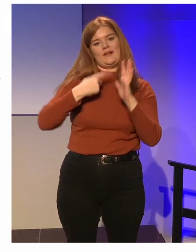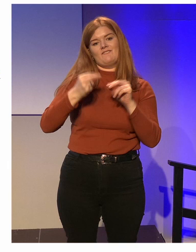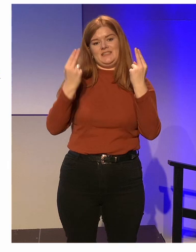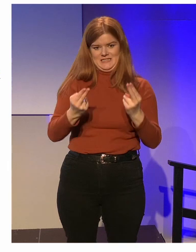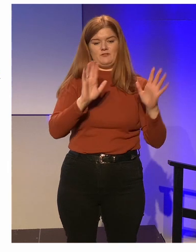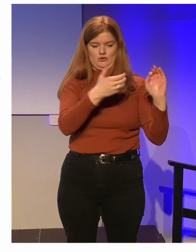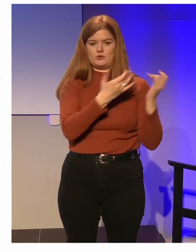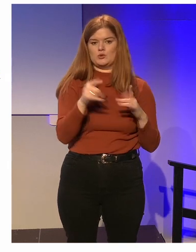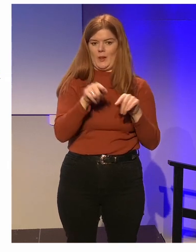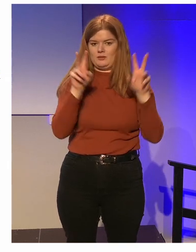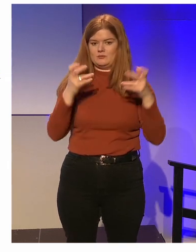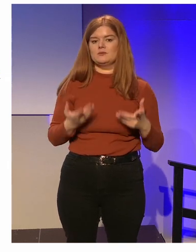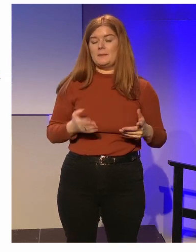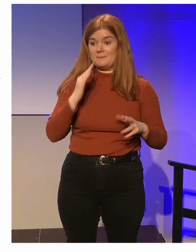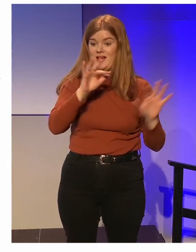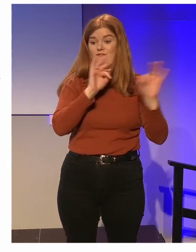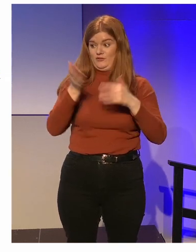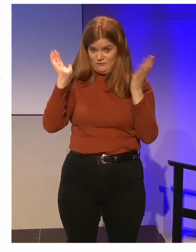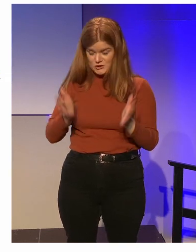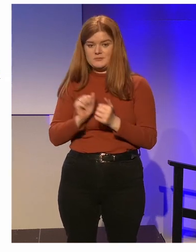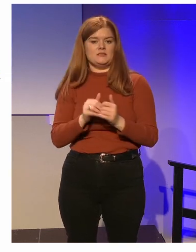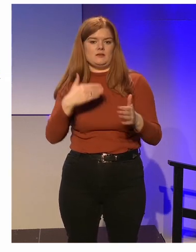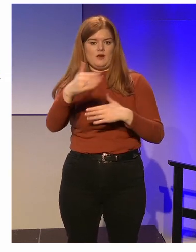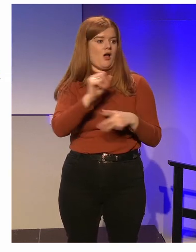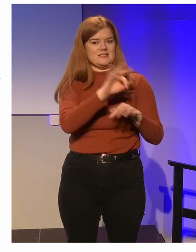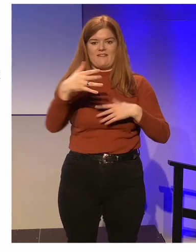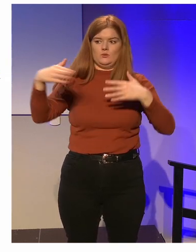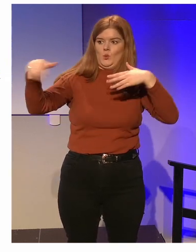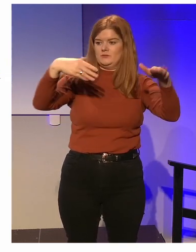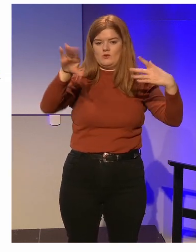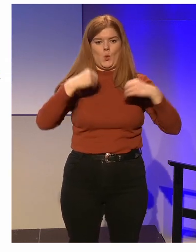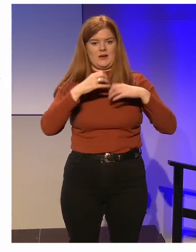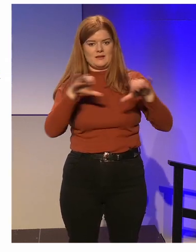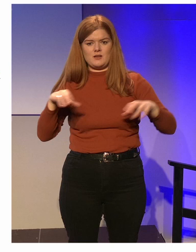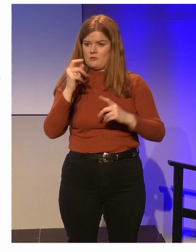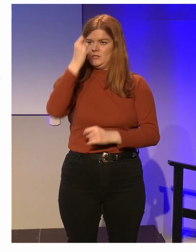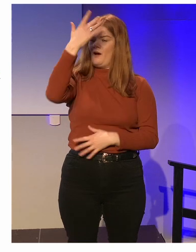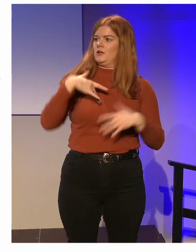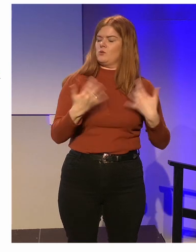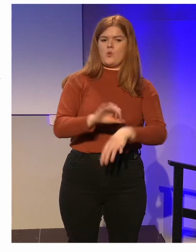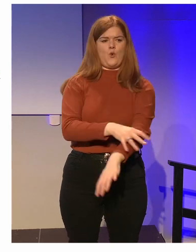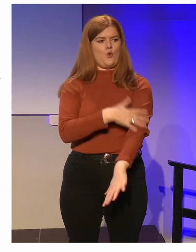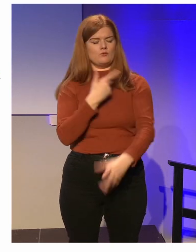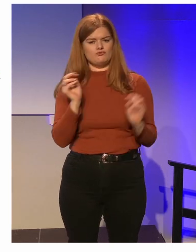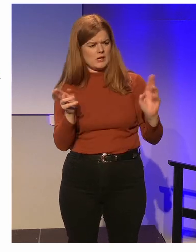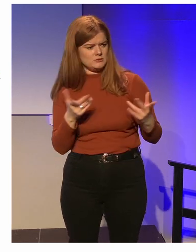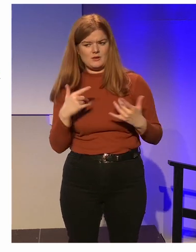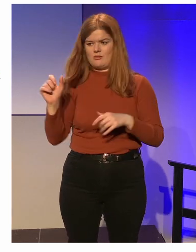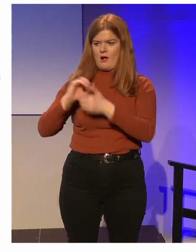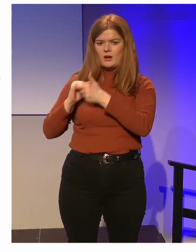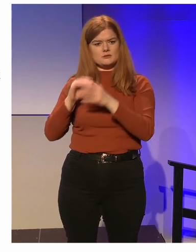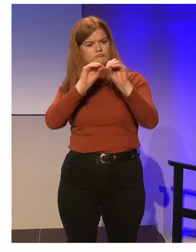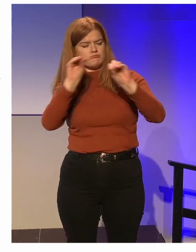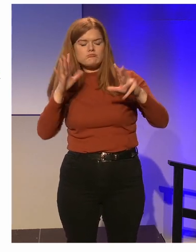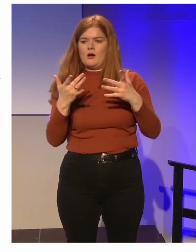there. So then following on from that, staff went away. They were inspired, I think, by their colleagues